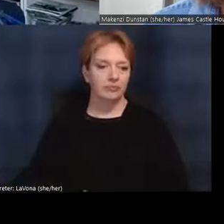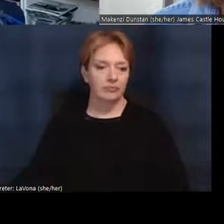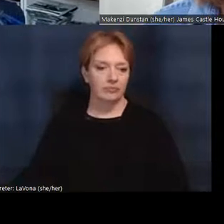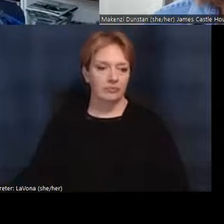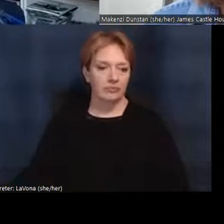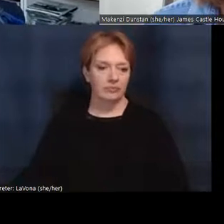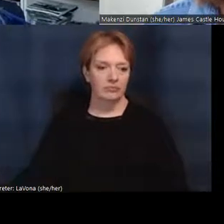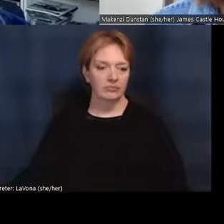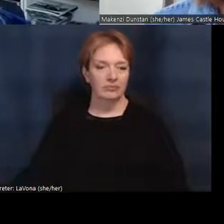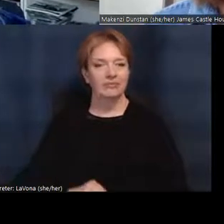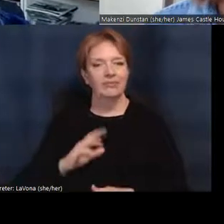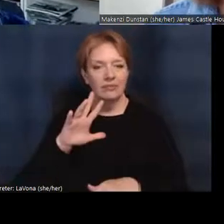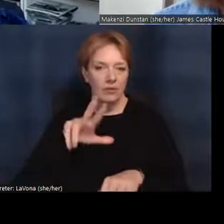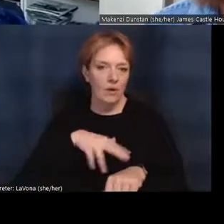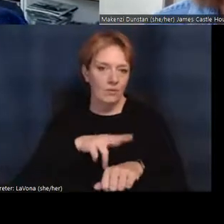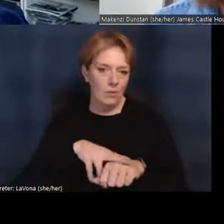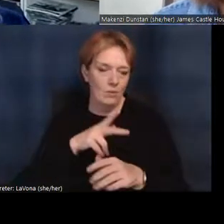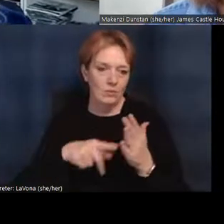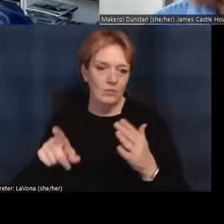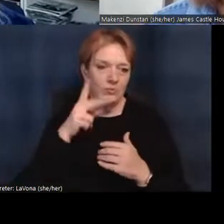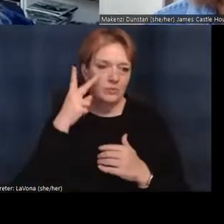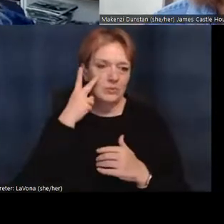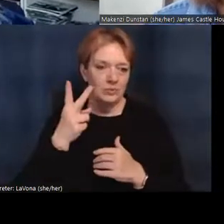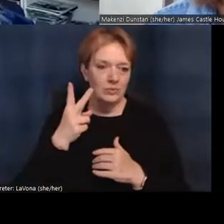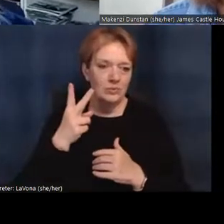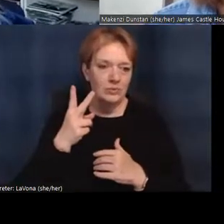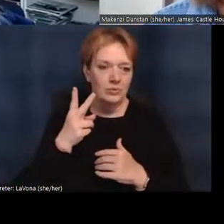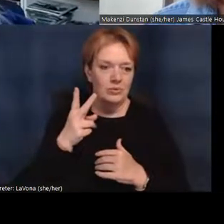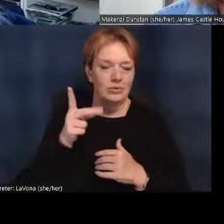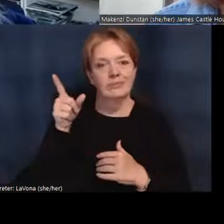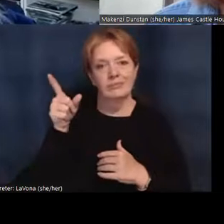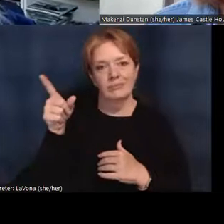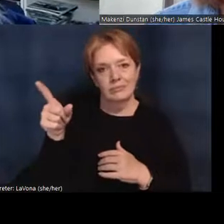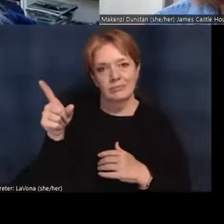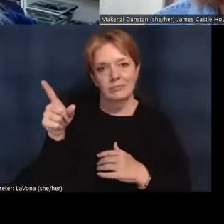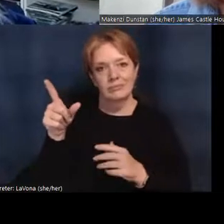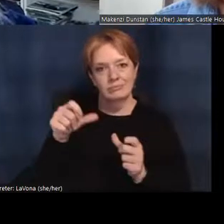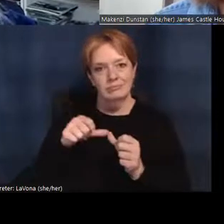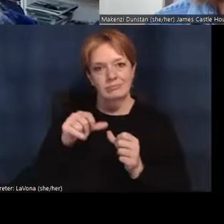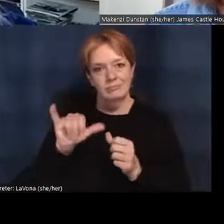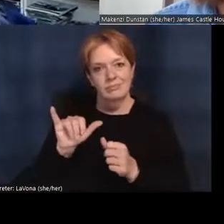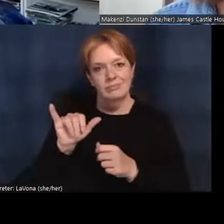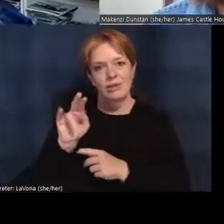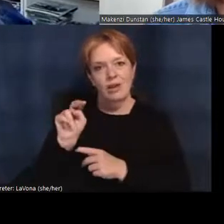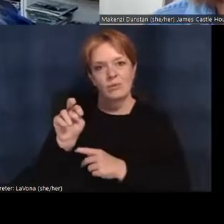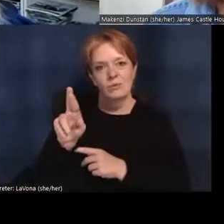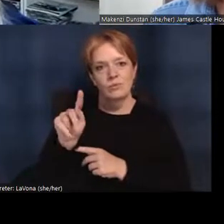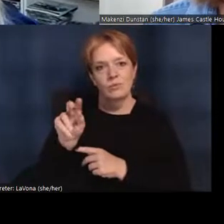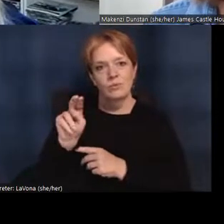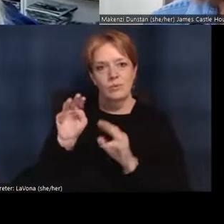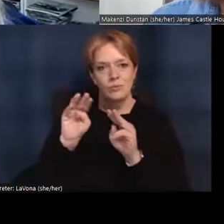course, the piece you saw that is featured permanently at the Norton Museum of Art.